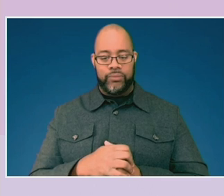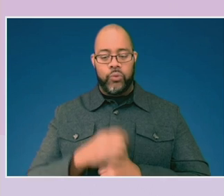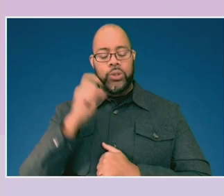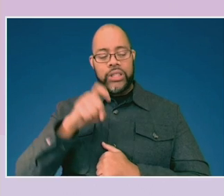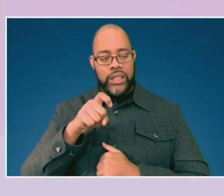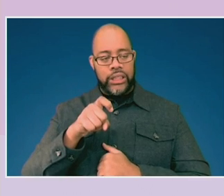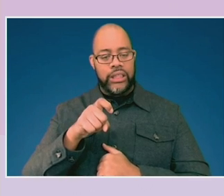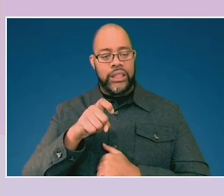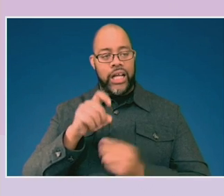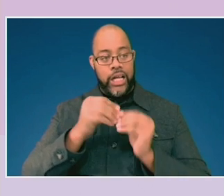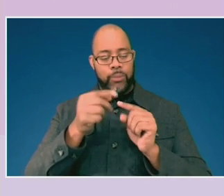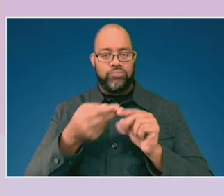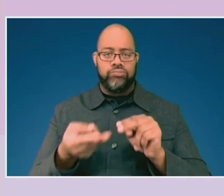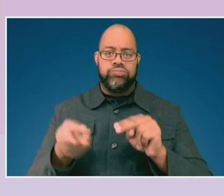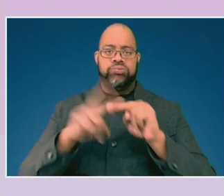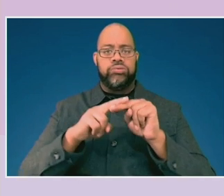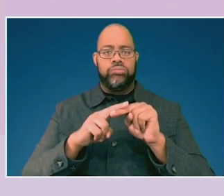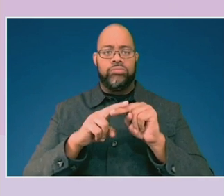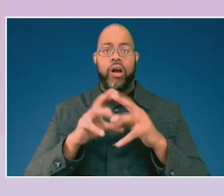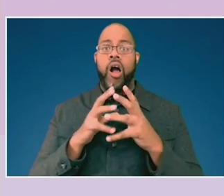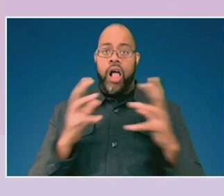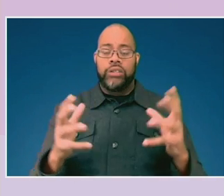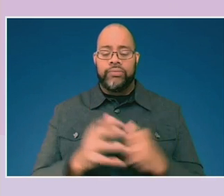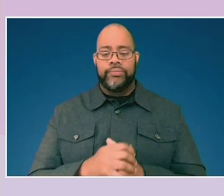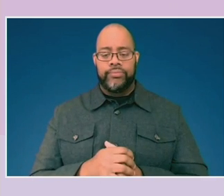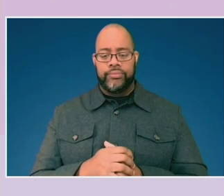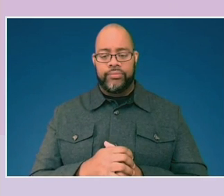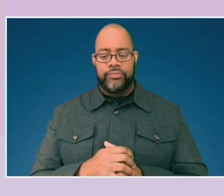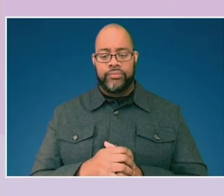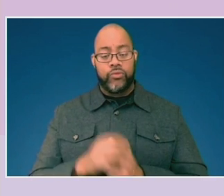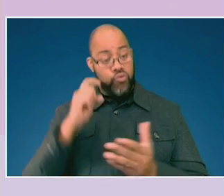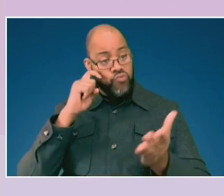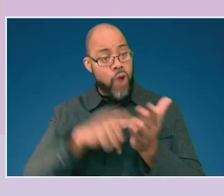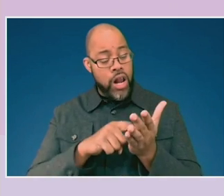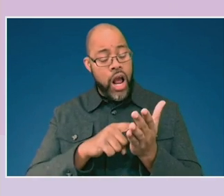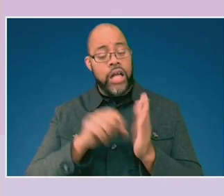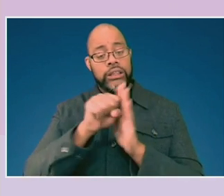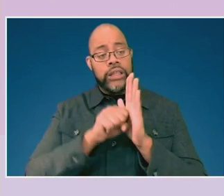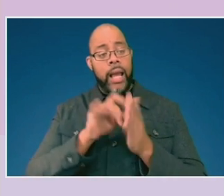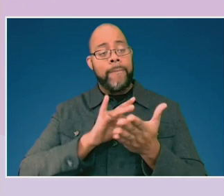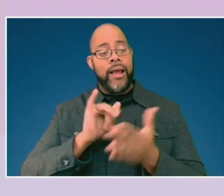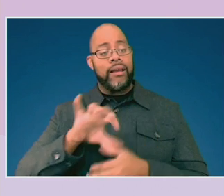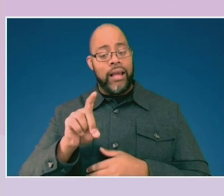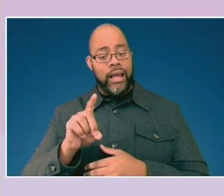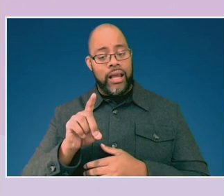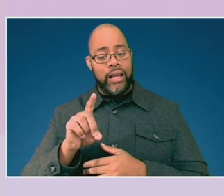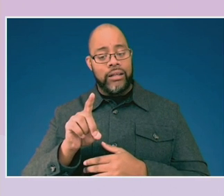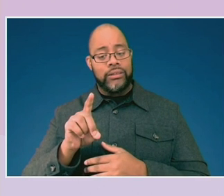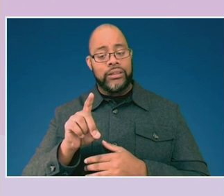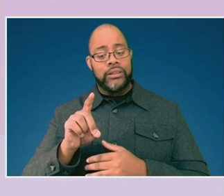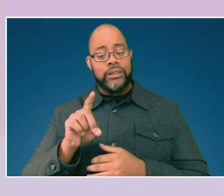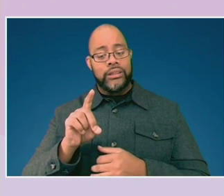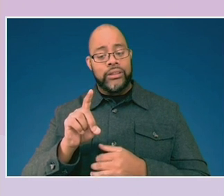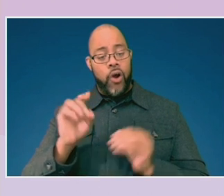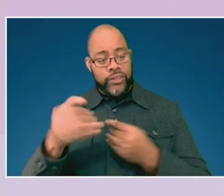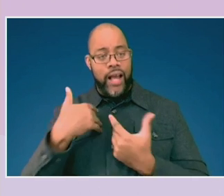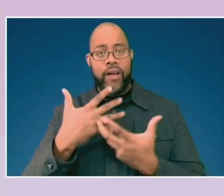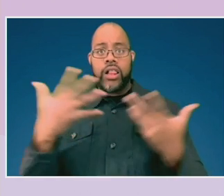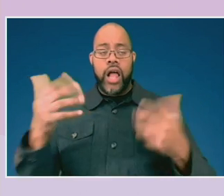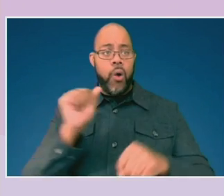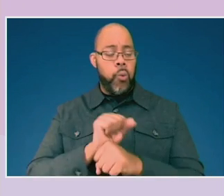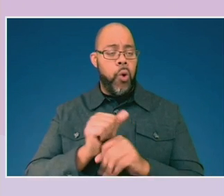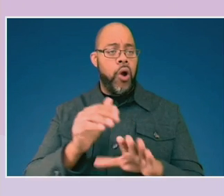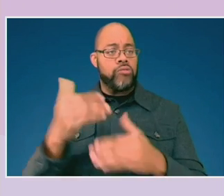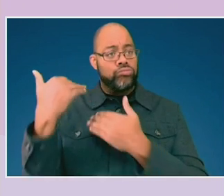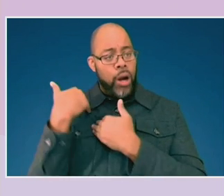We need that number to increase dramatically. We recognize that state Medicaid offices have a lot on their plate, and we recognize there can be a lot of